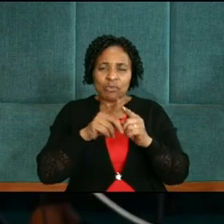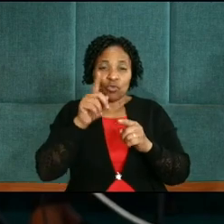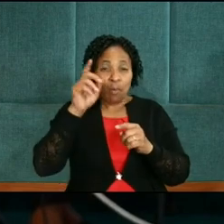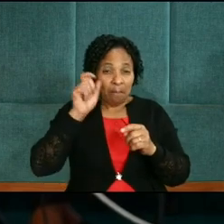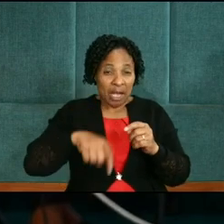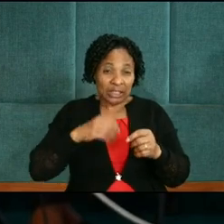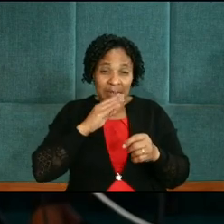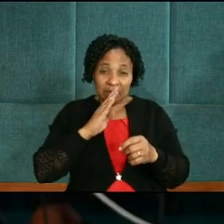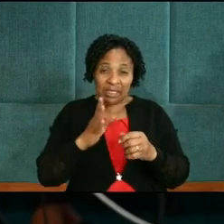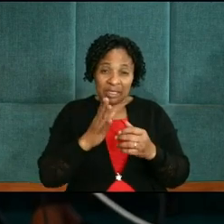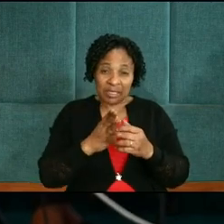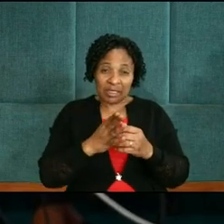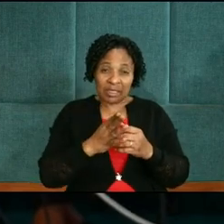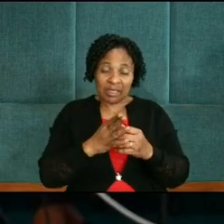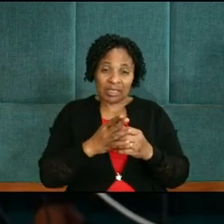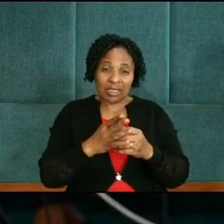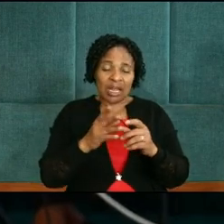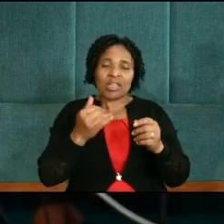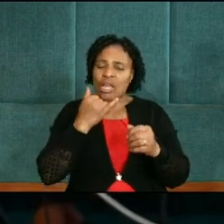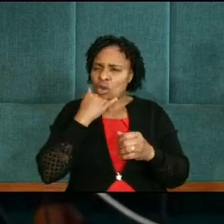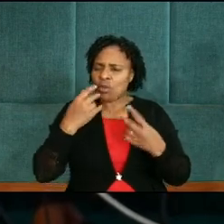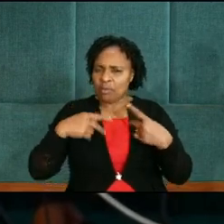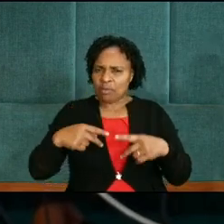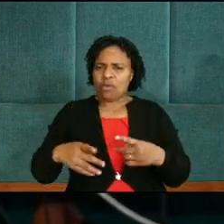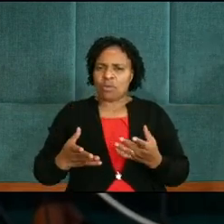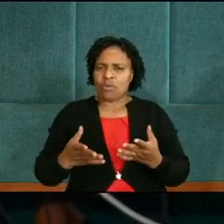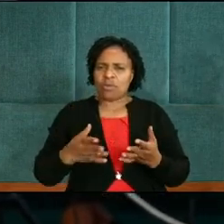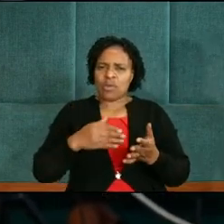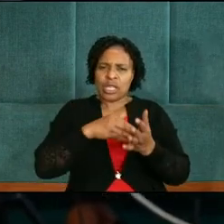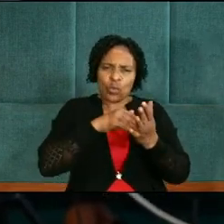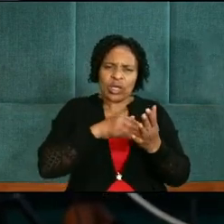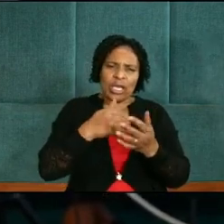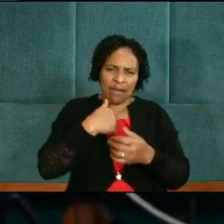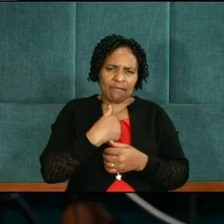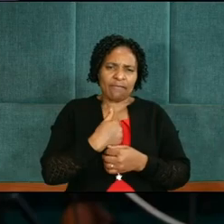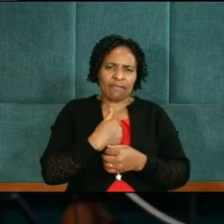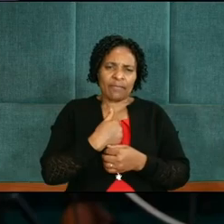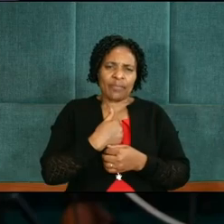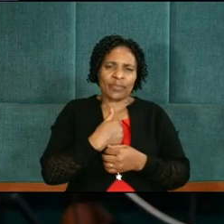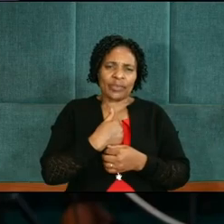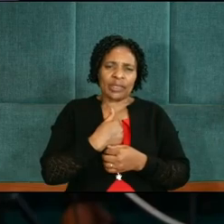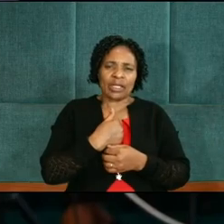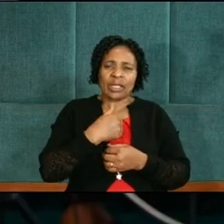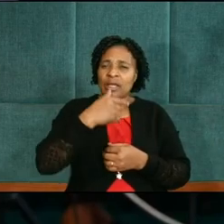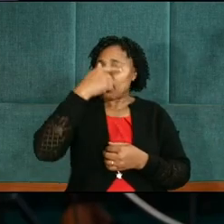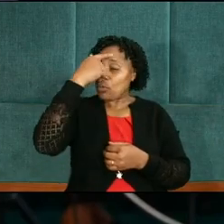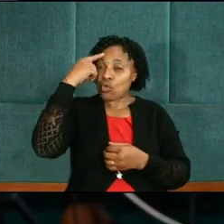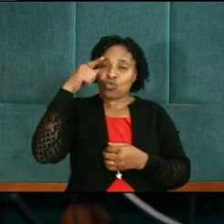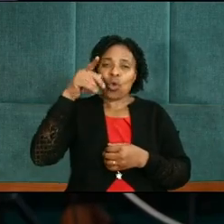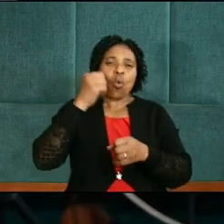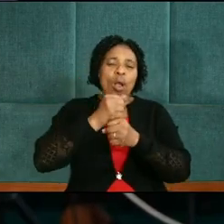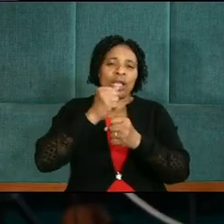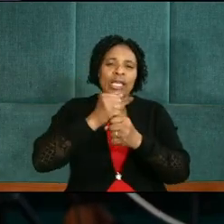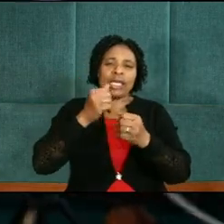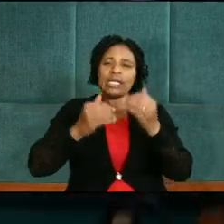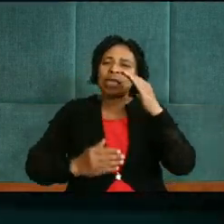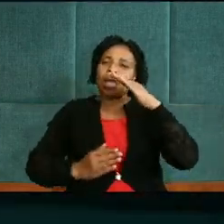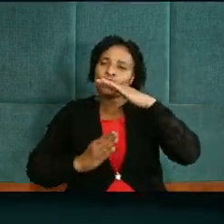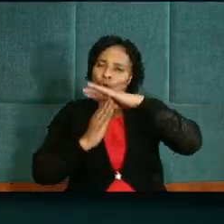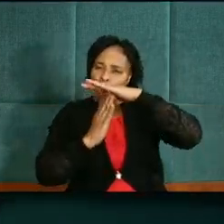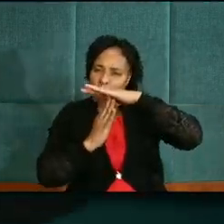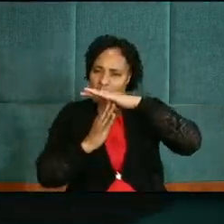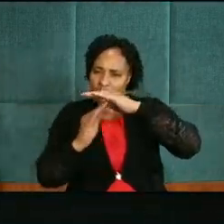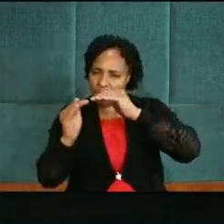to be keeping malice with them. Is the church with me? Yeah. Because you function at a higher level.